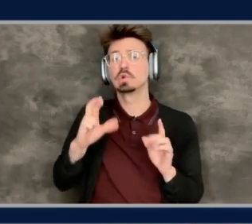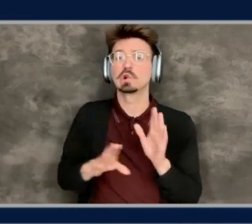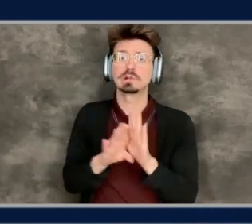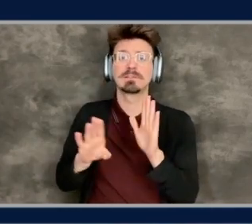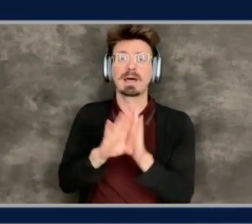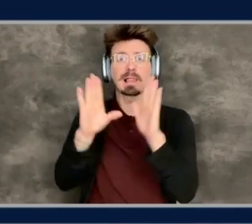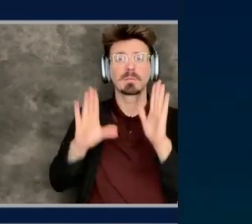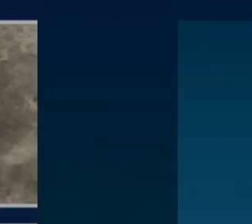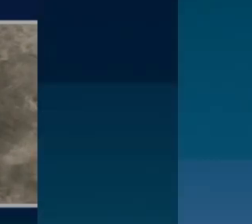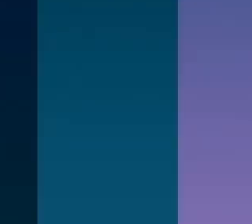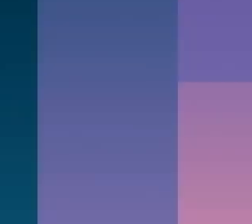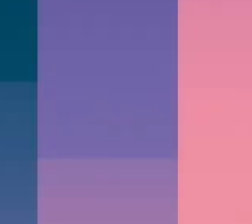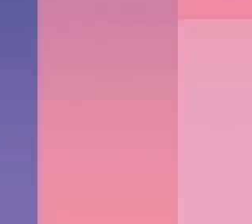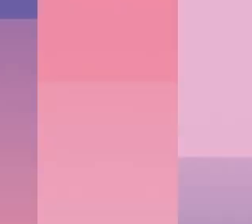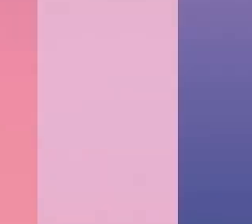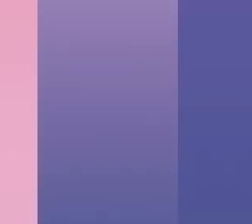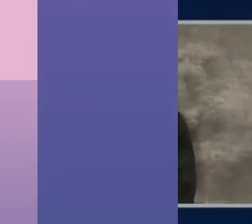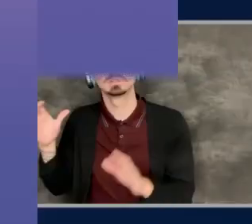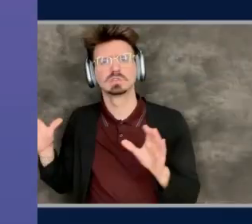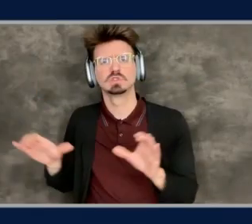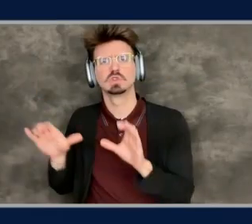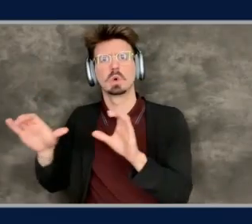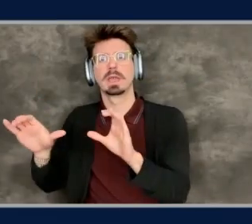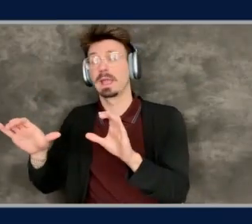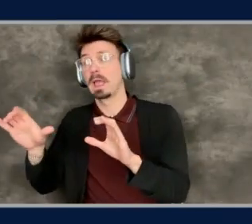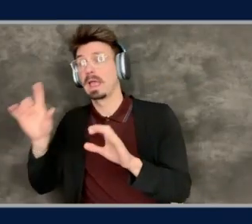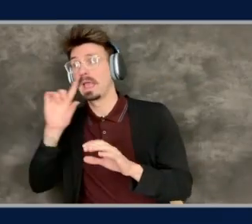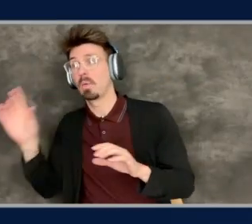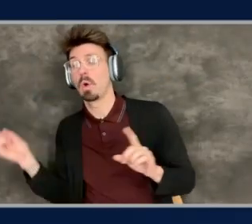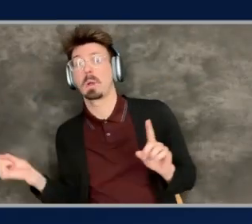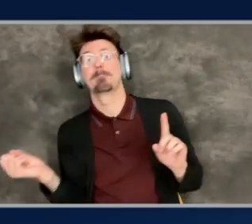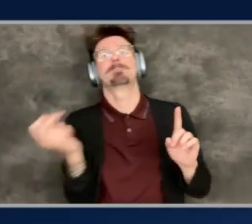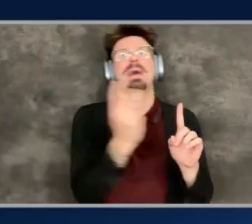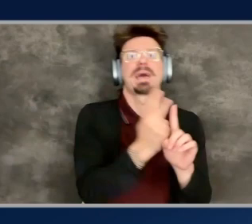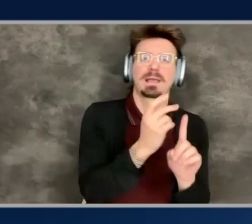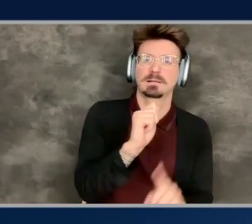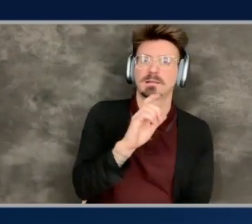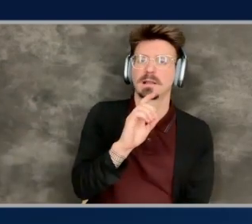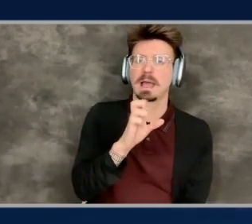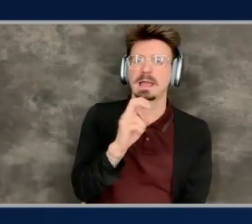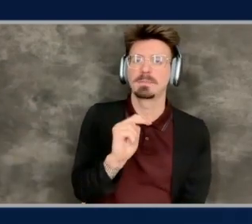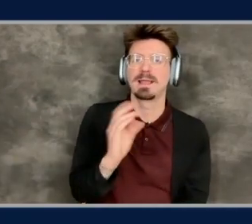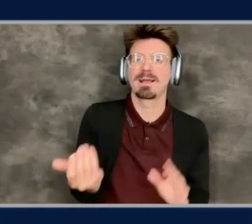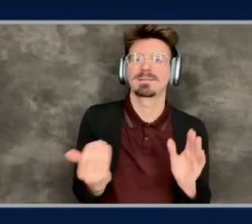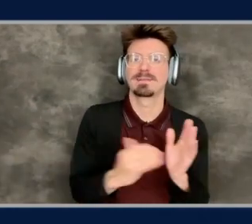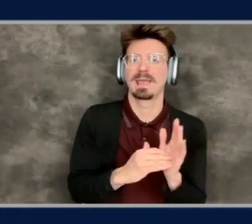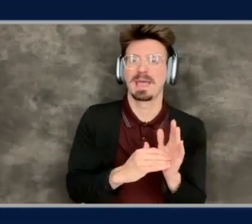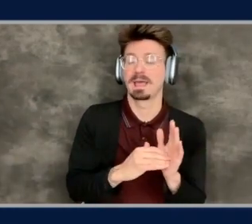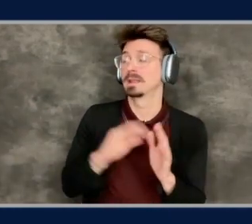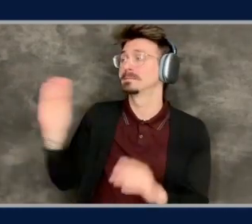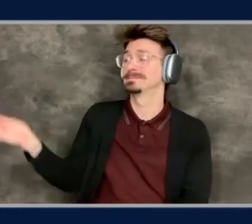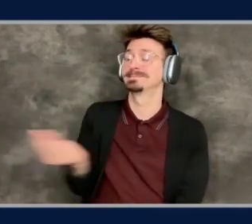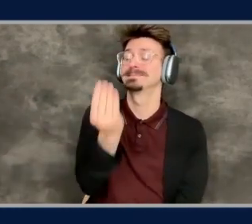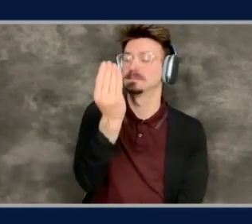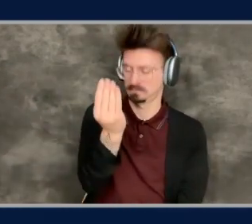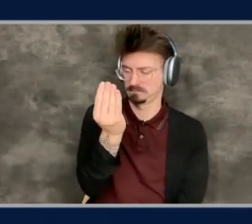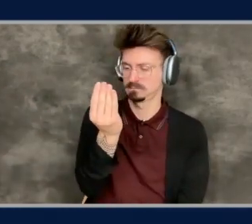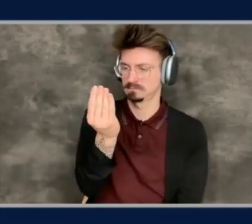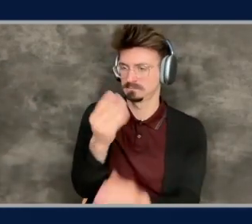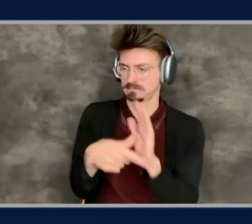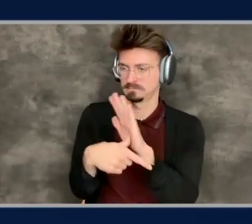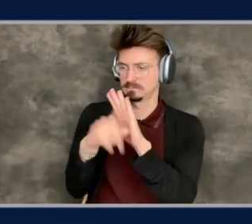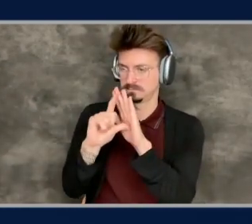yes, it goes to the admin again and they have to verify that like, okay, the information that you're giving to Amazon Q, is this the right